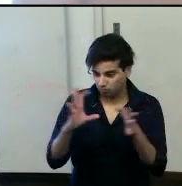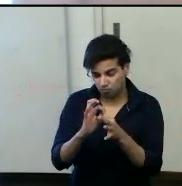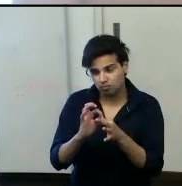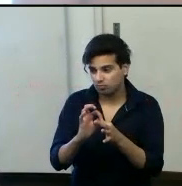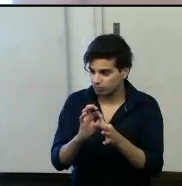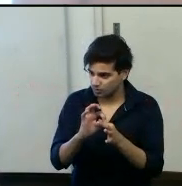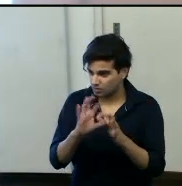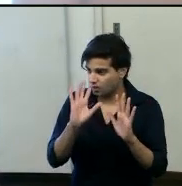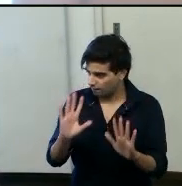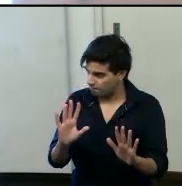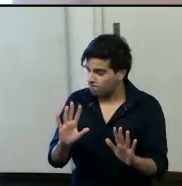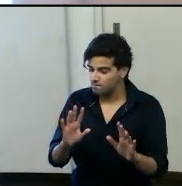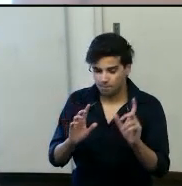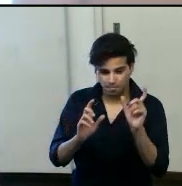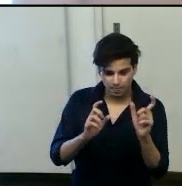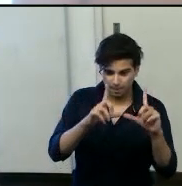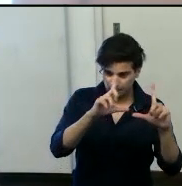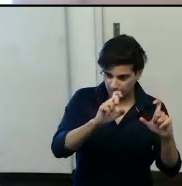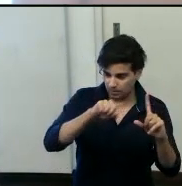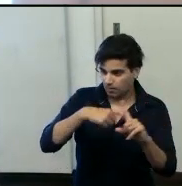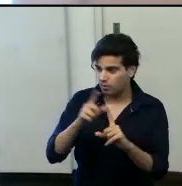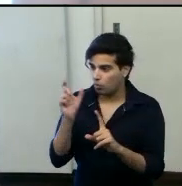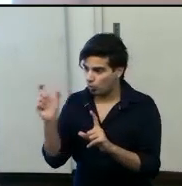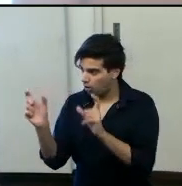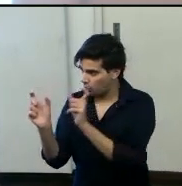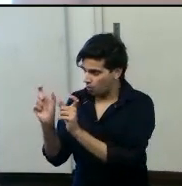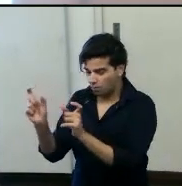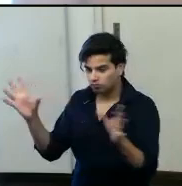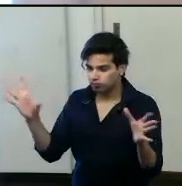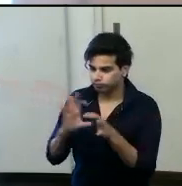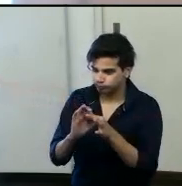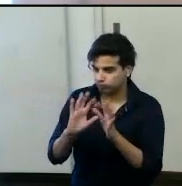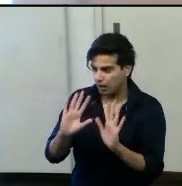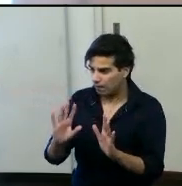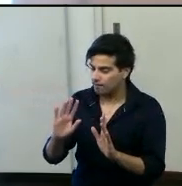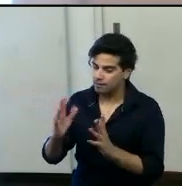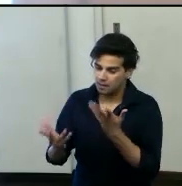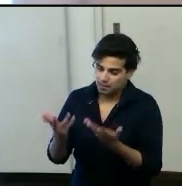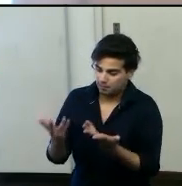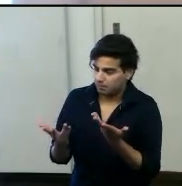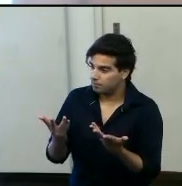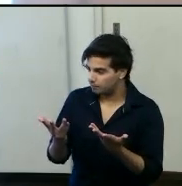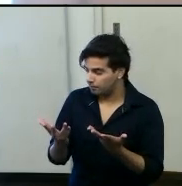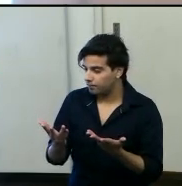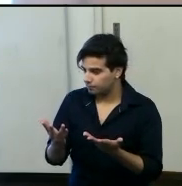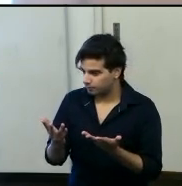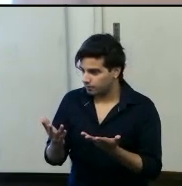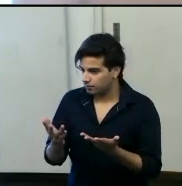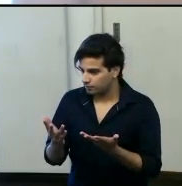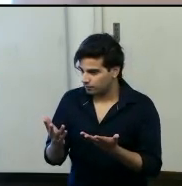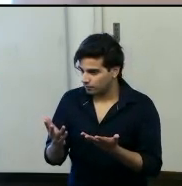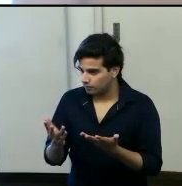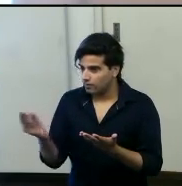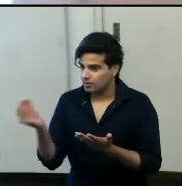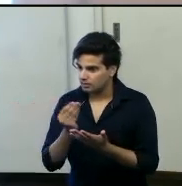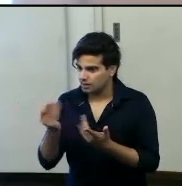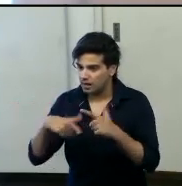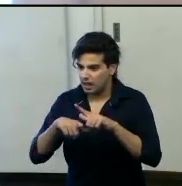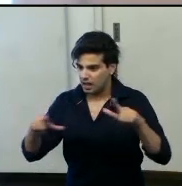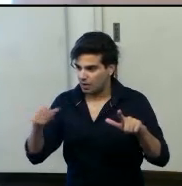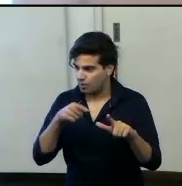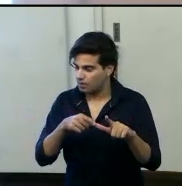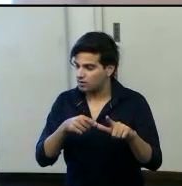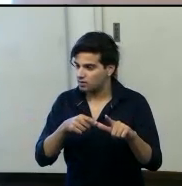image, which I found interesting. And then it is also possible that certain kind of certain language may not